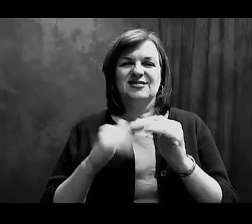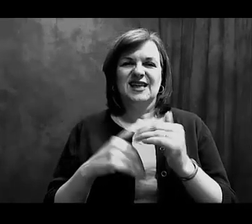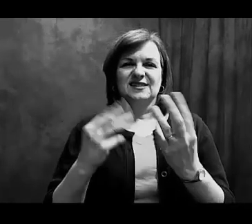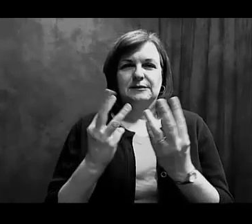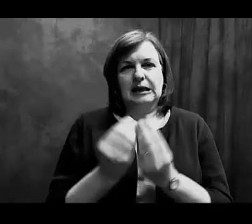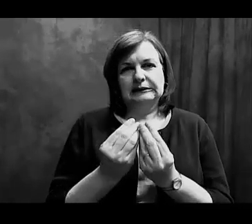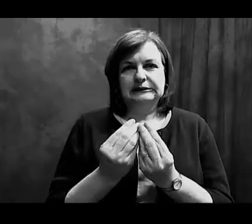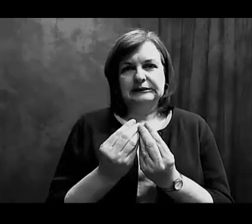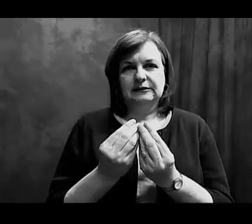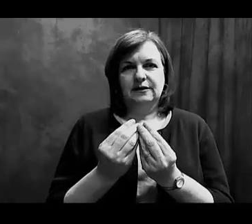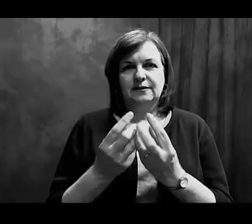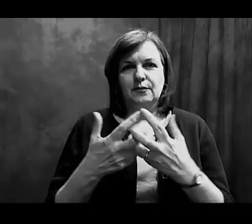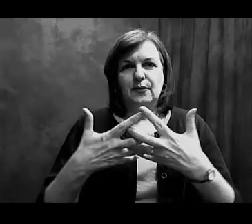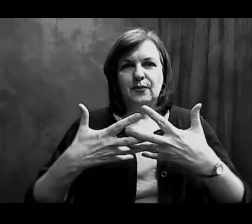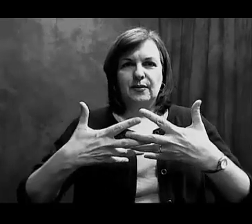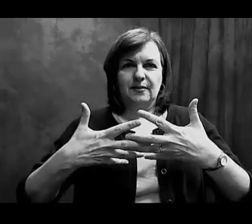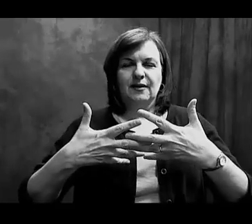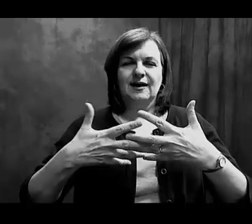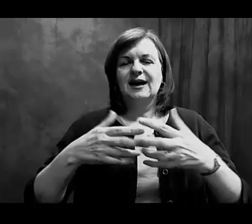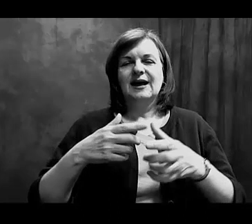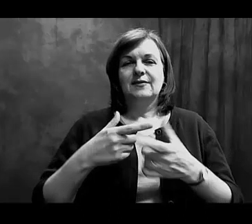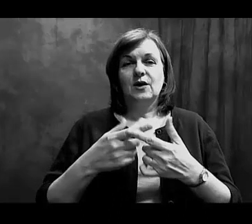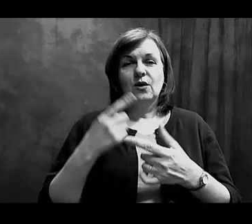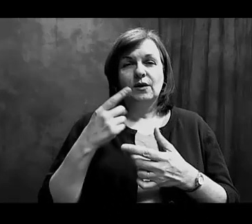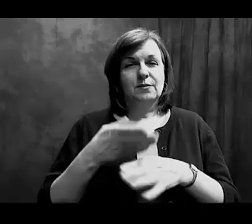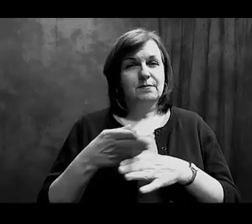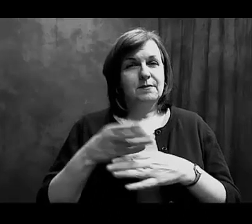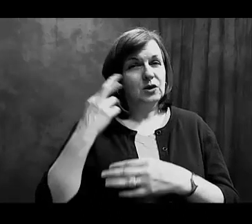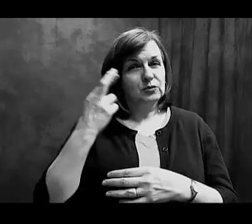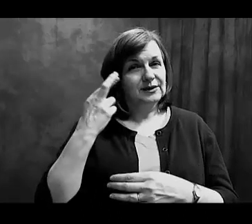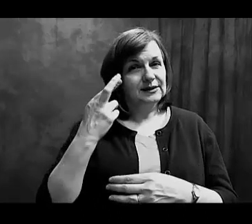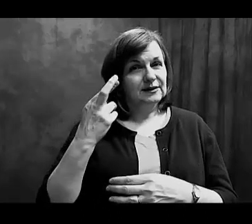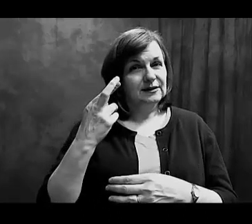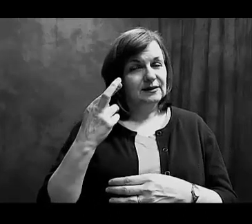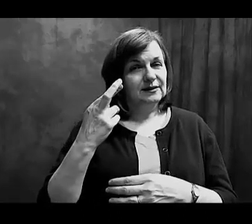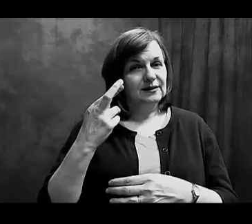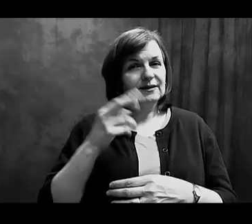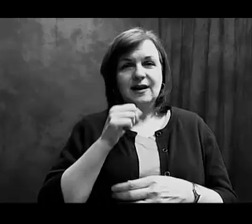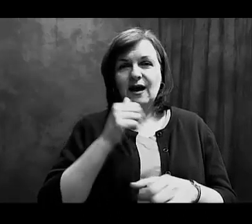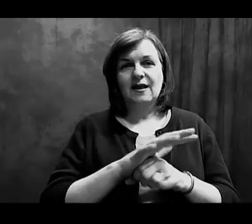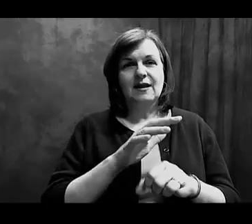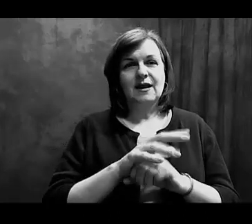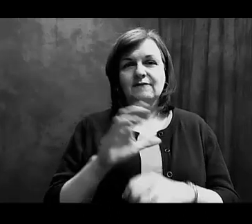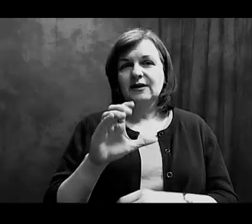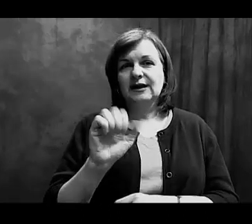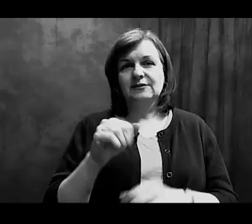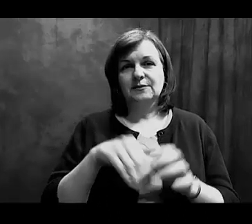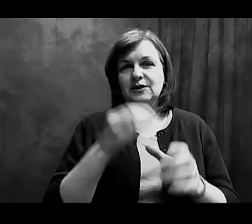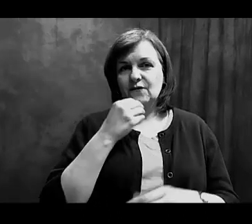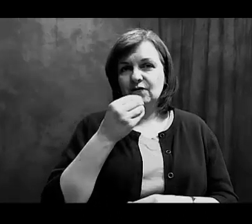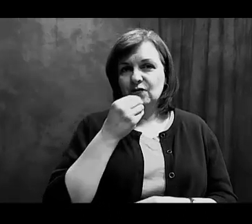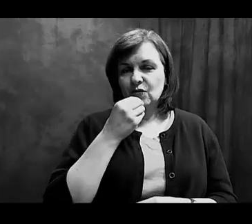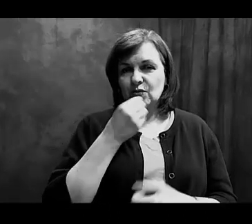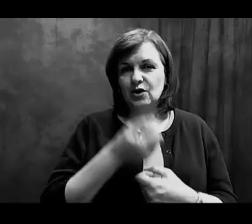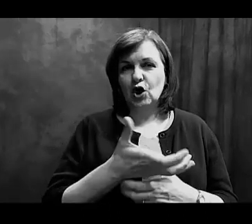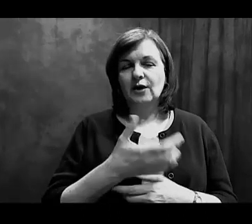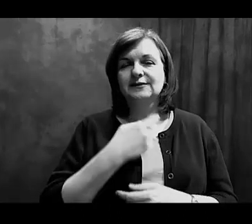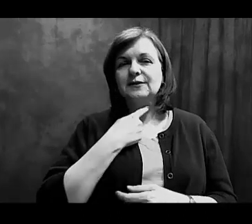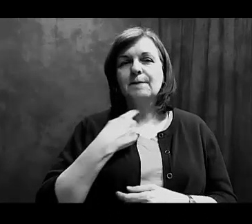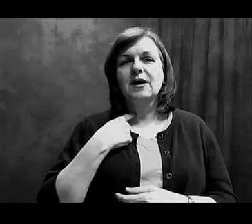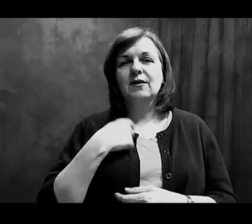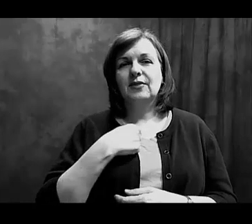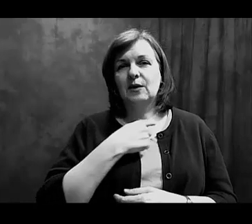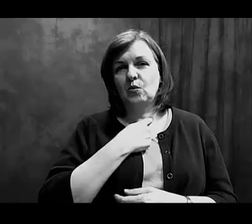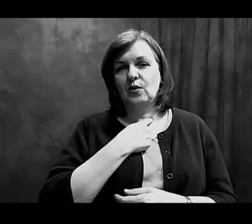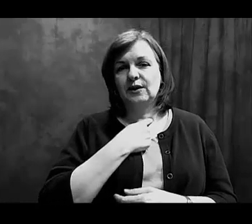decrease in density of your bones as you get older. And one of the primary reasons for it is lack of calcium